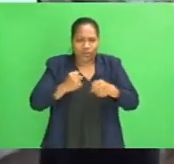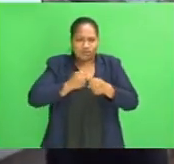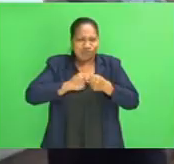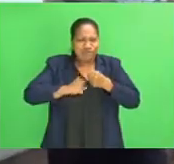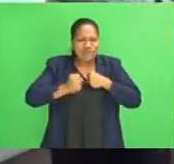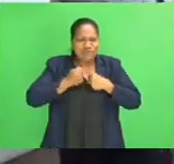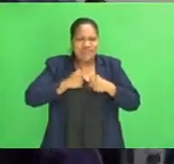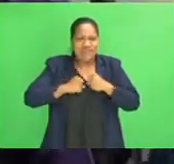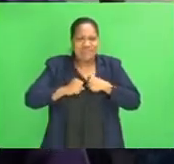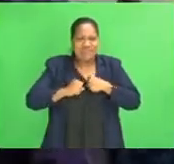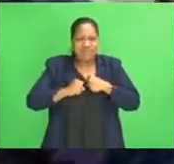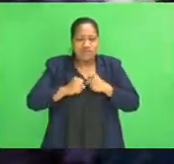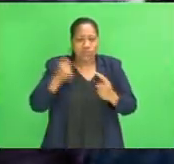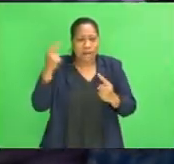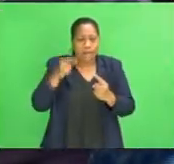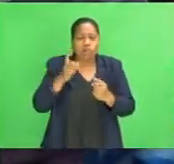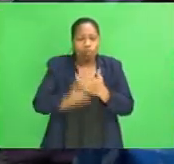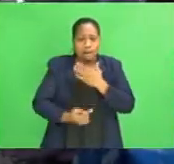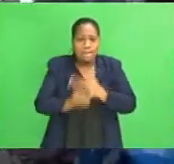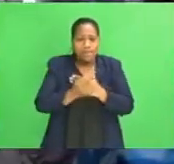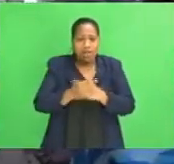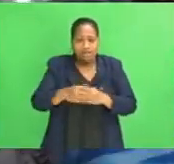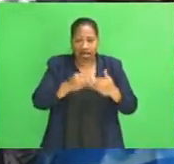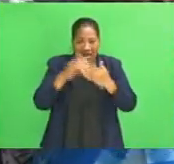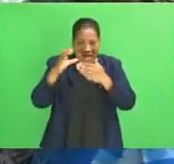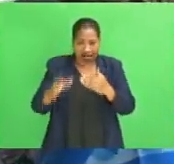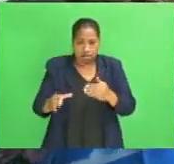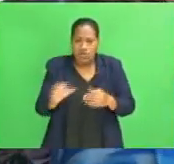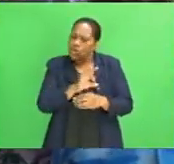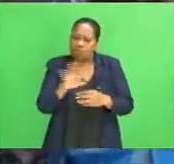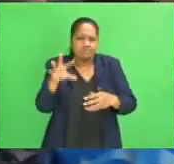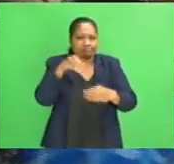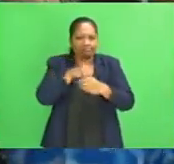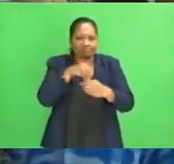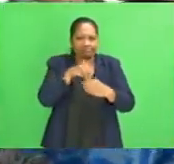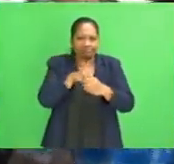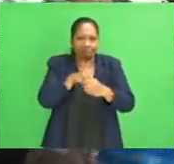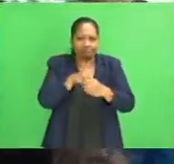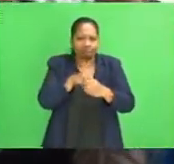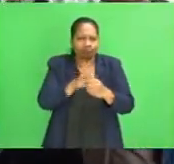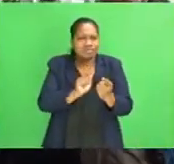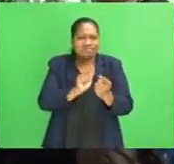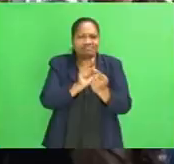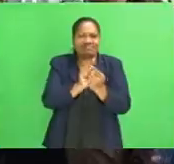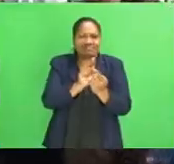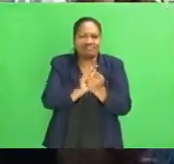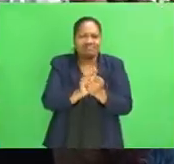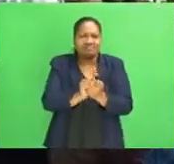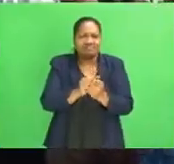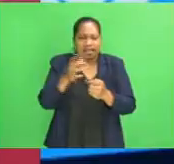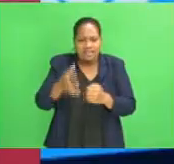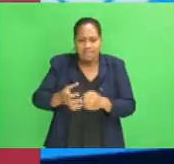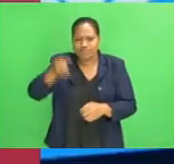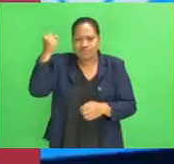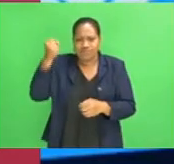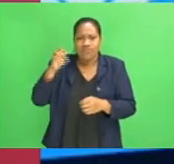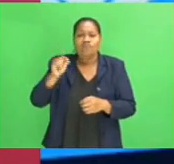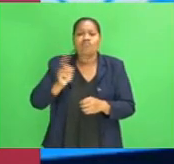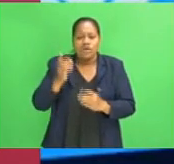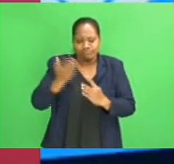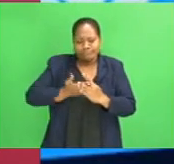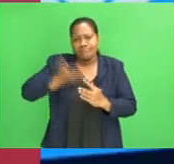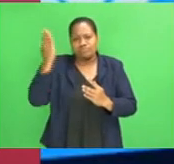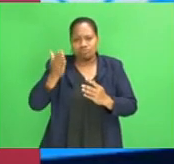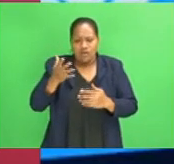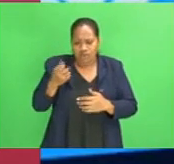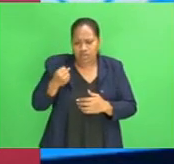point that party leader Sitiveni Rambuka was not involved in crucial appointments and the uplifting of the suspension. He is the party